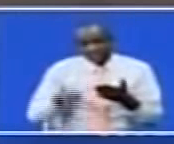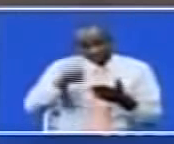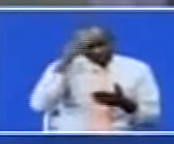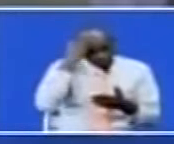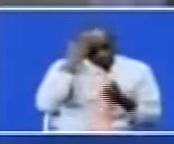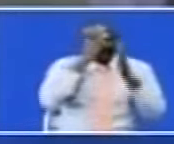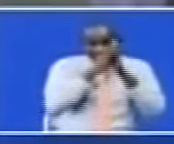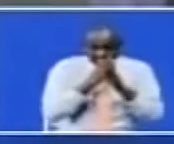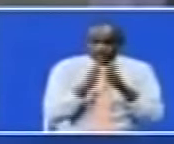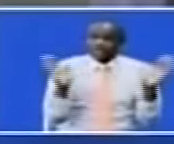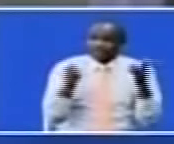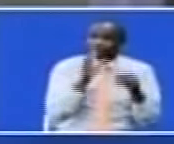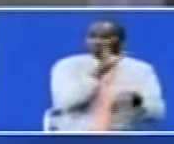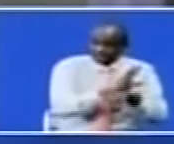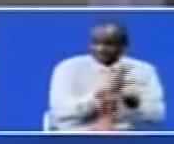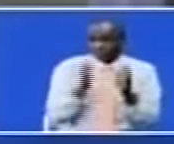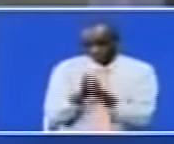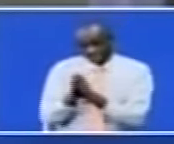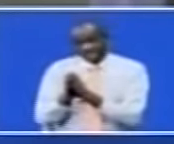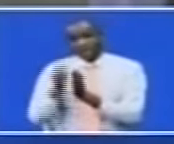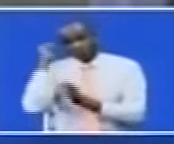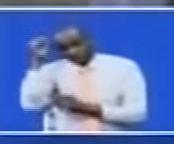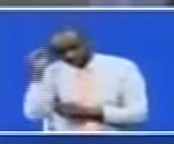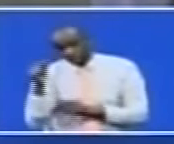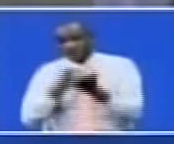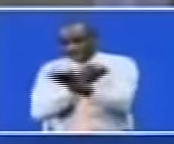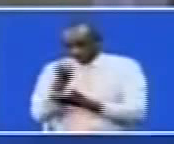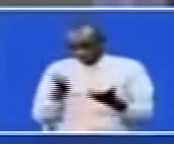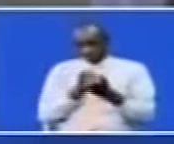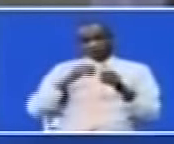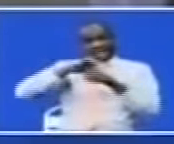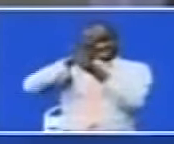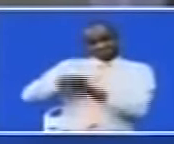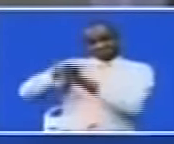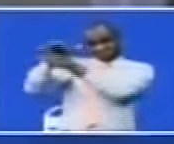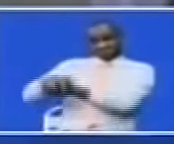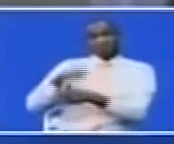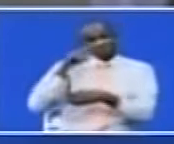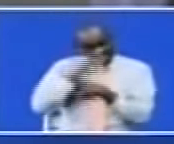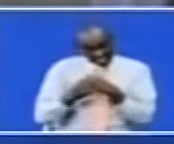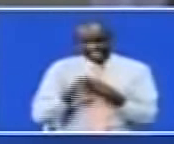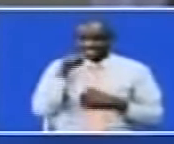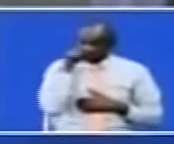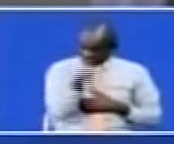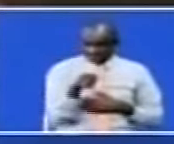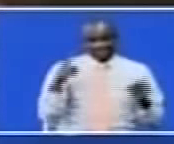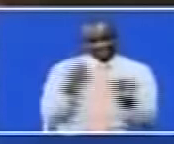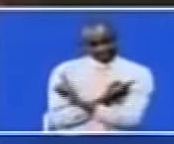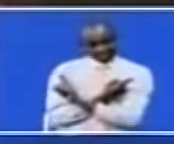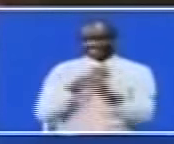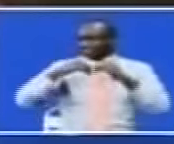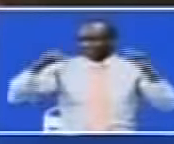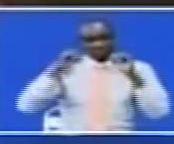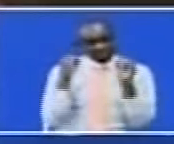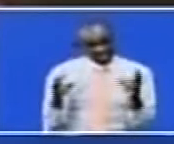the religious affairs of the church and the civil, political, economic and justice situations of the country was of distinction and not